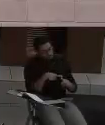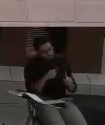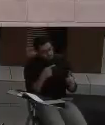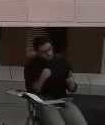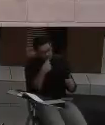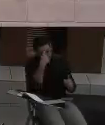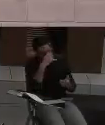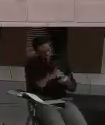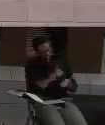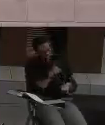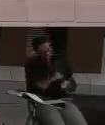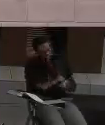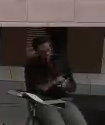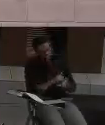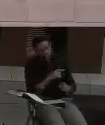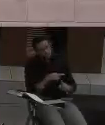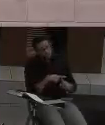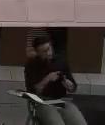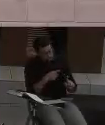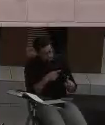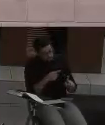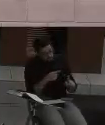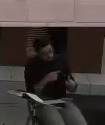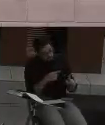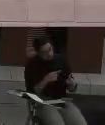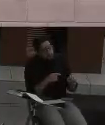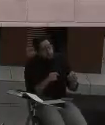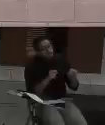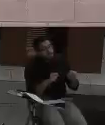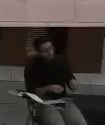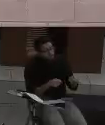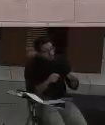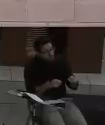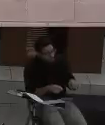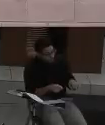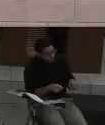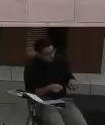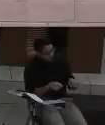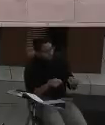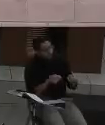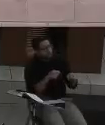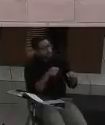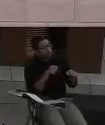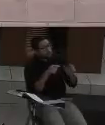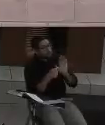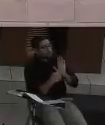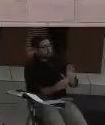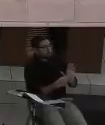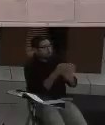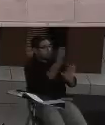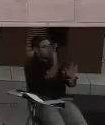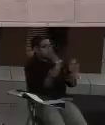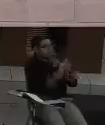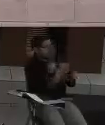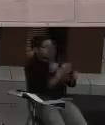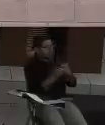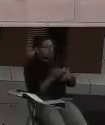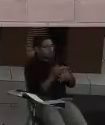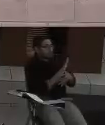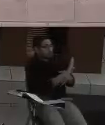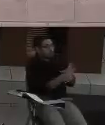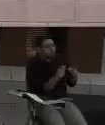thought. However, I do believe it's possible to be perfect in word and action. The thoughts often